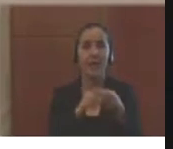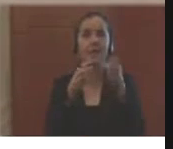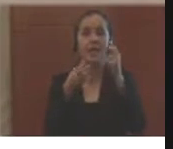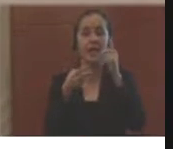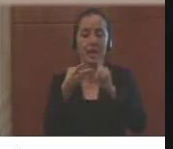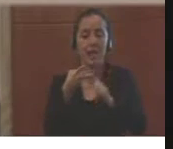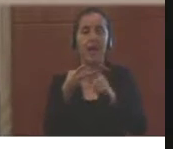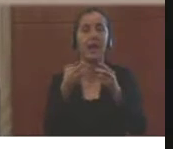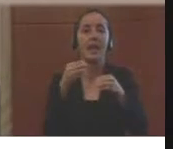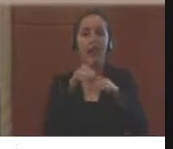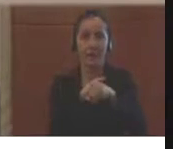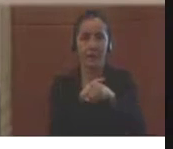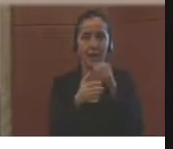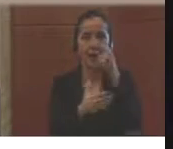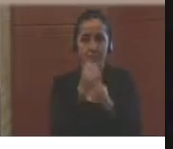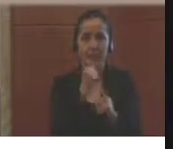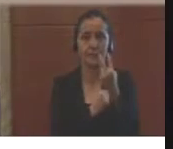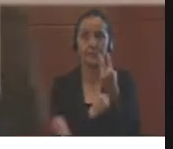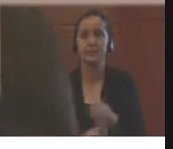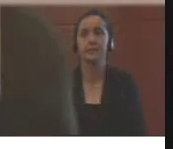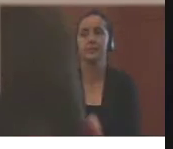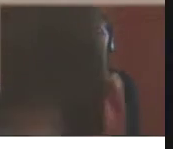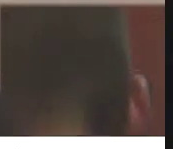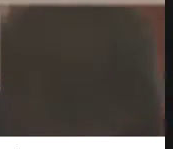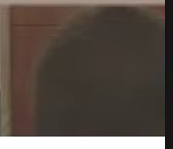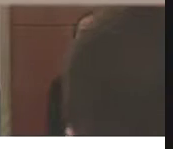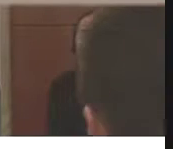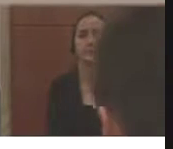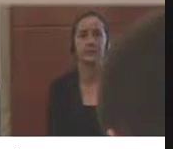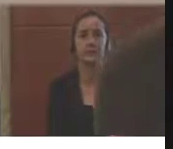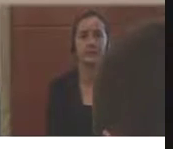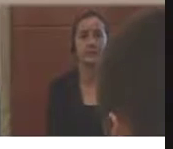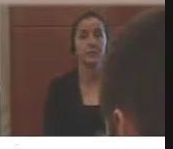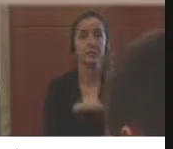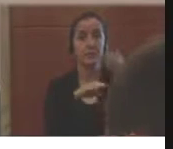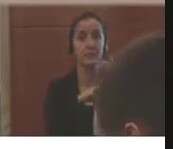And it's being handed out in English and in Spanish.